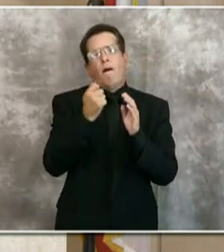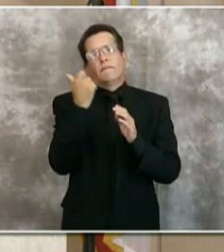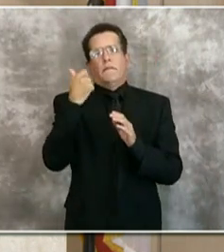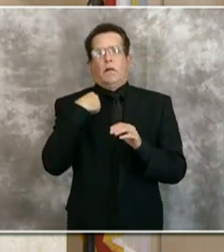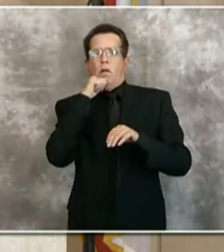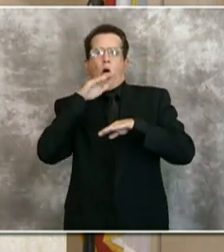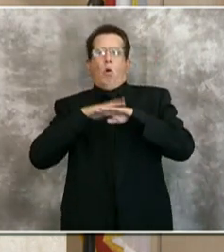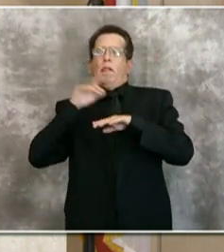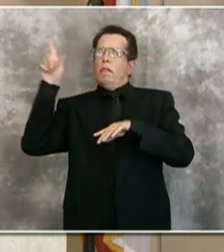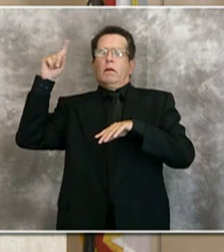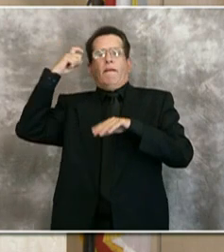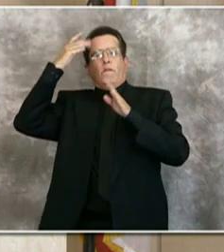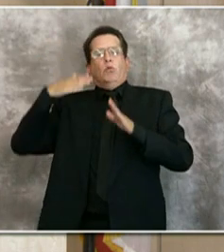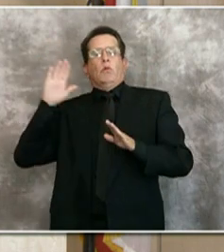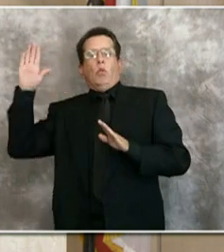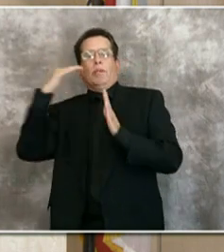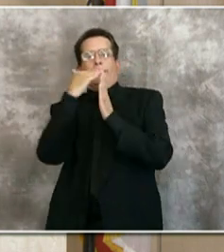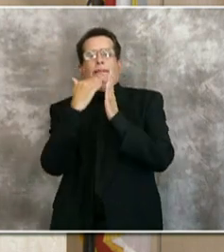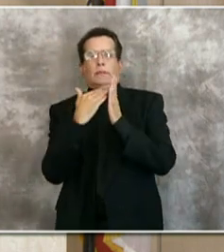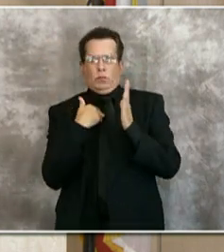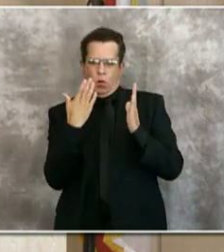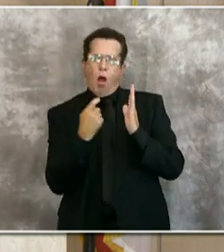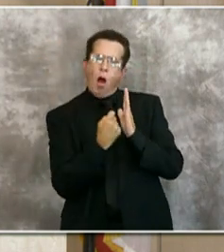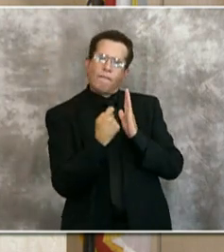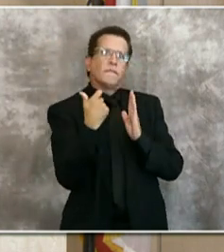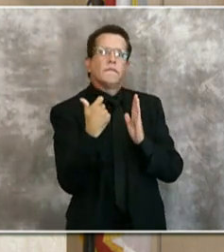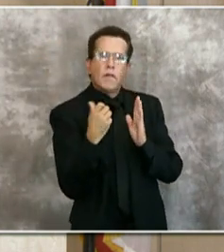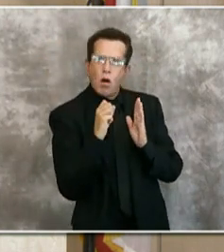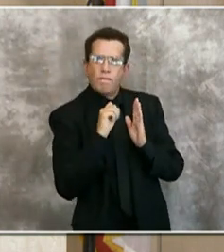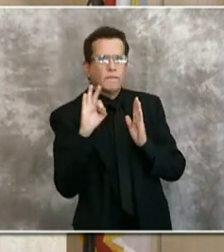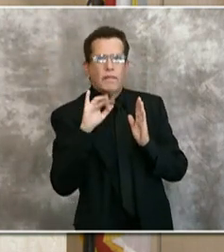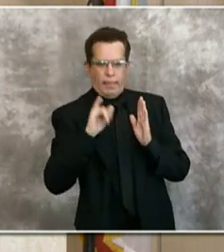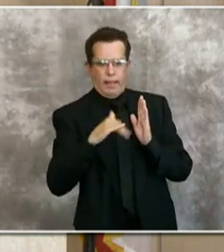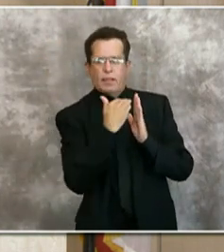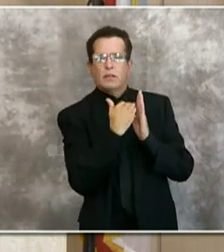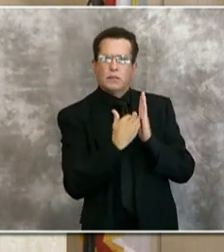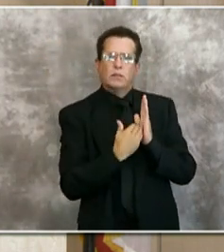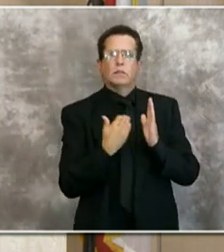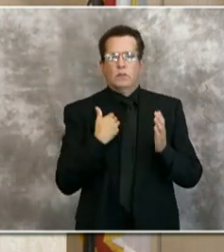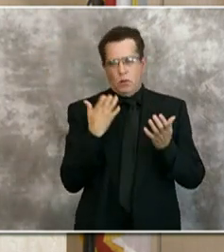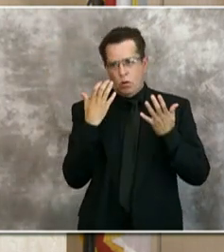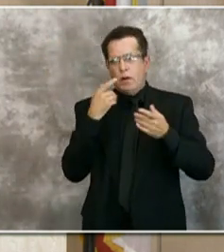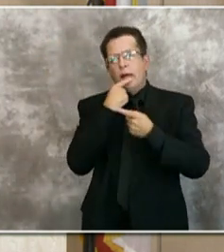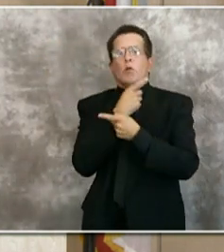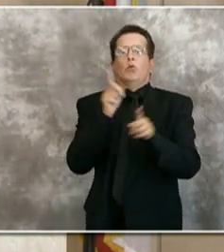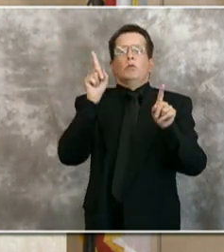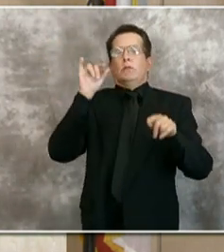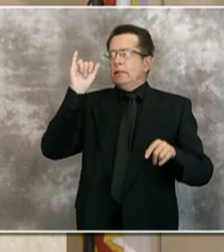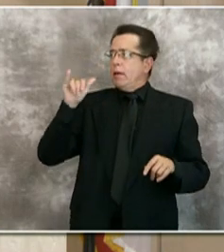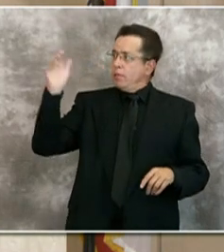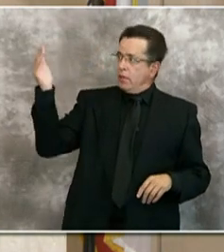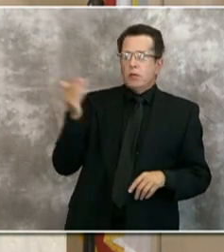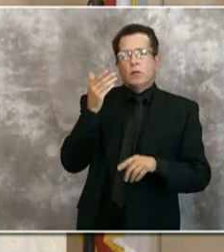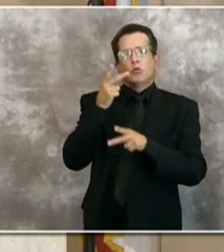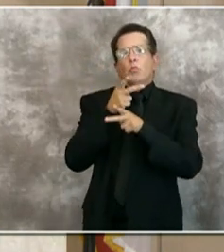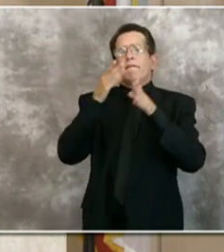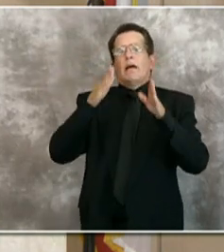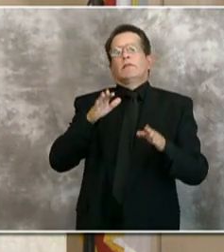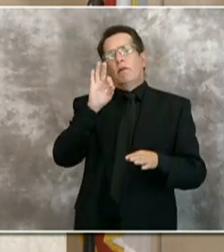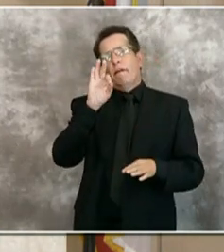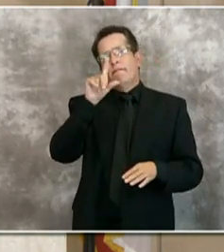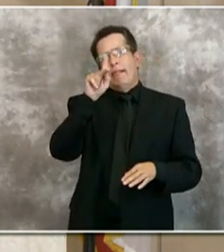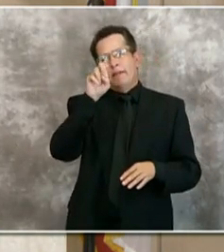list. Well, with that, I'm pleased to reintroduce Supervisor Fletcher, who's back in the flesh today. I'd